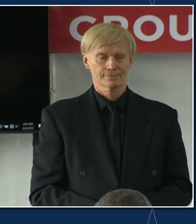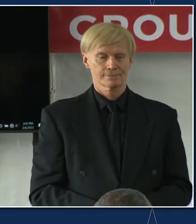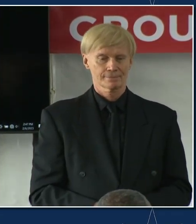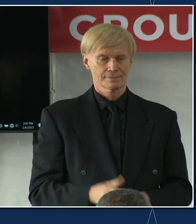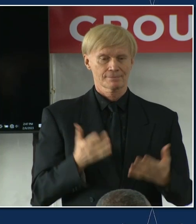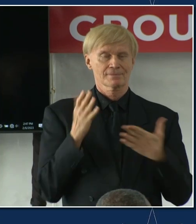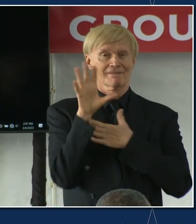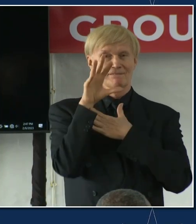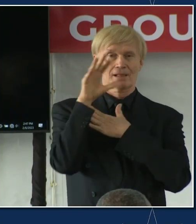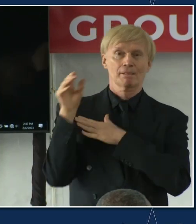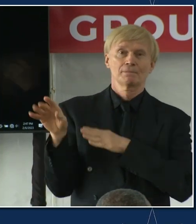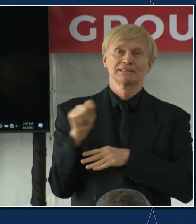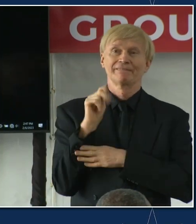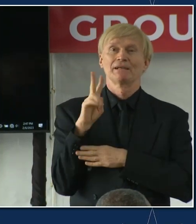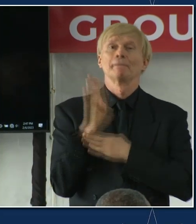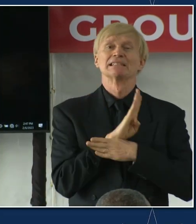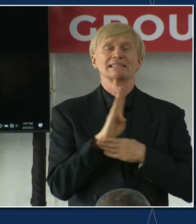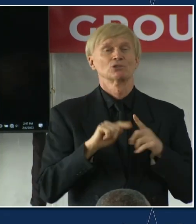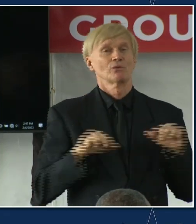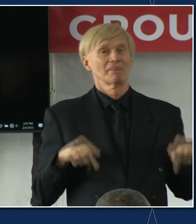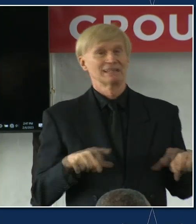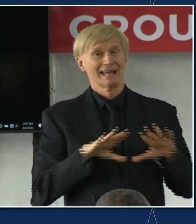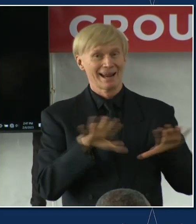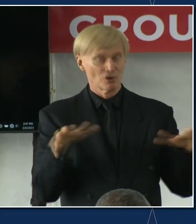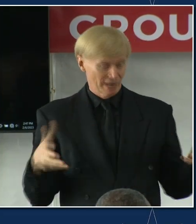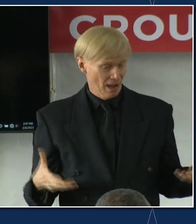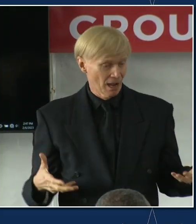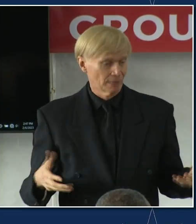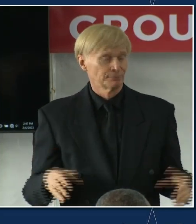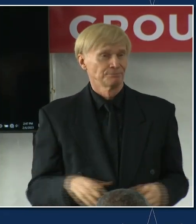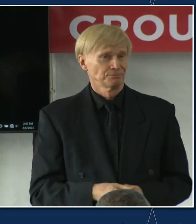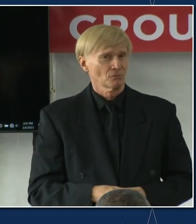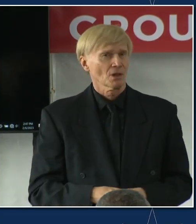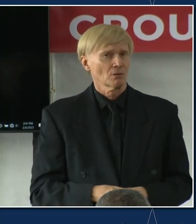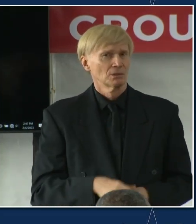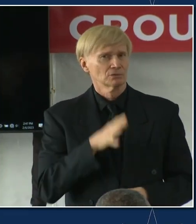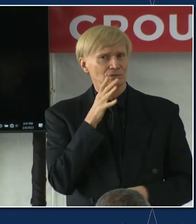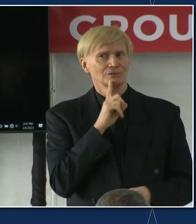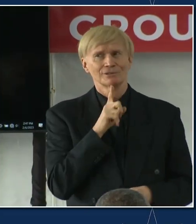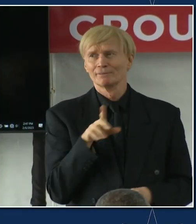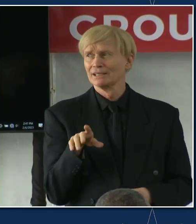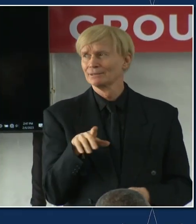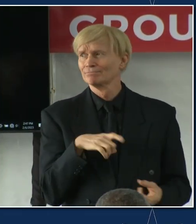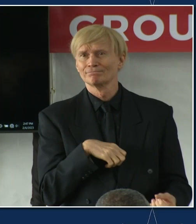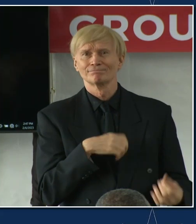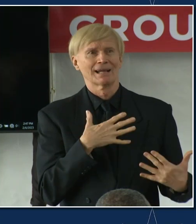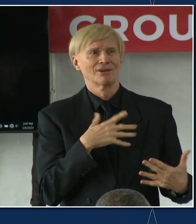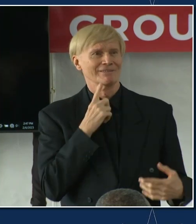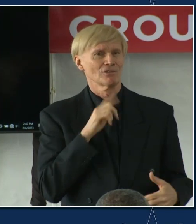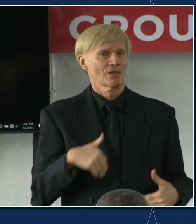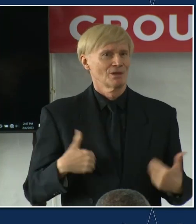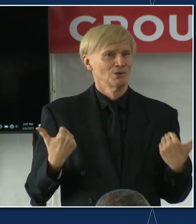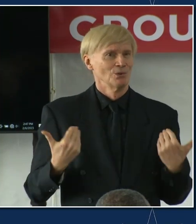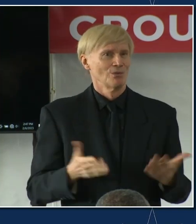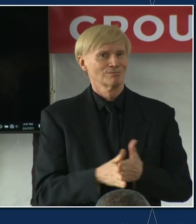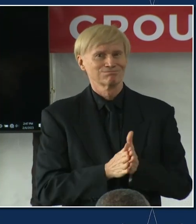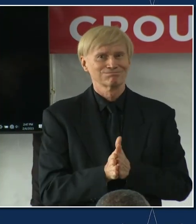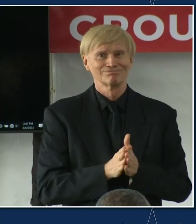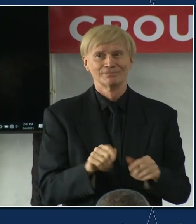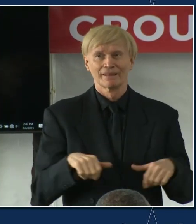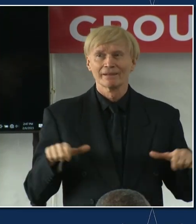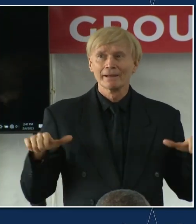film and TV business to this area will certainly be inspiring for the youth in the